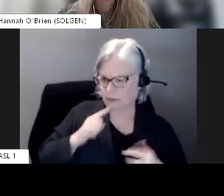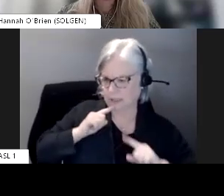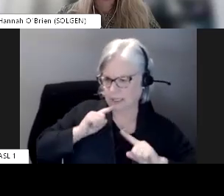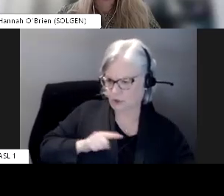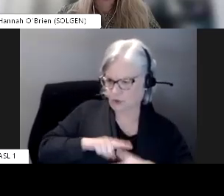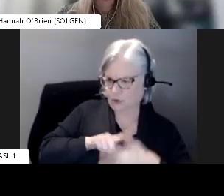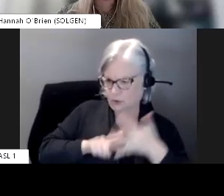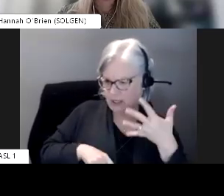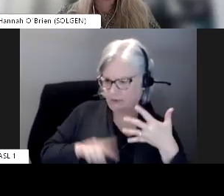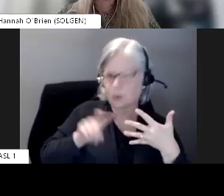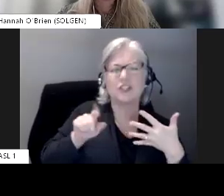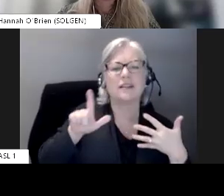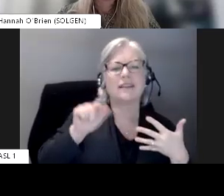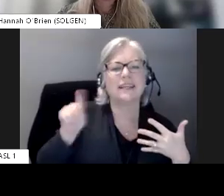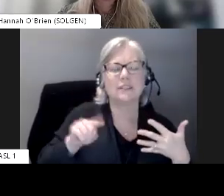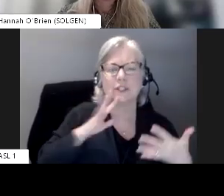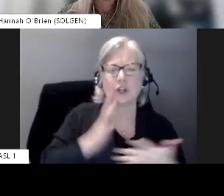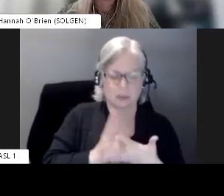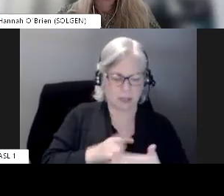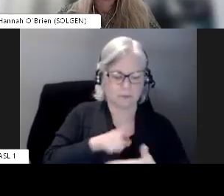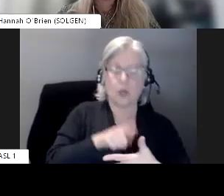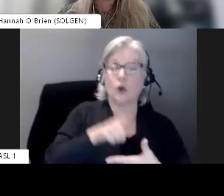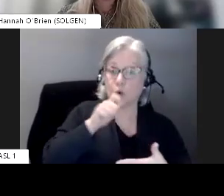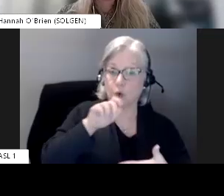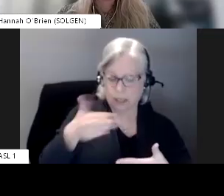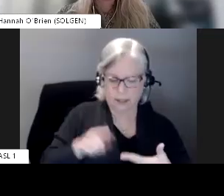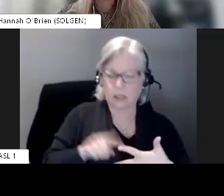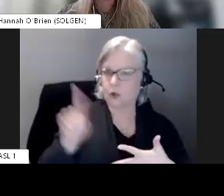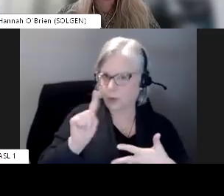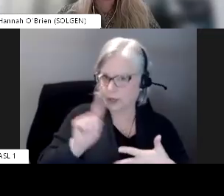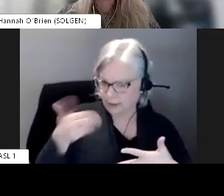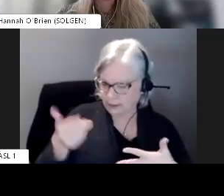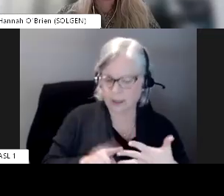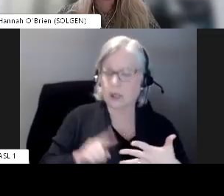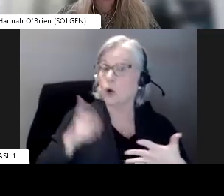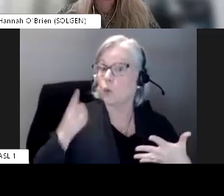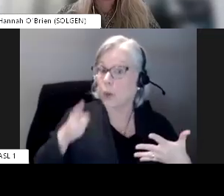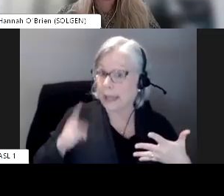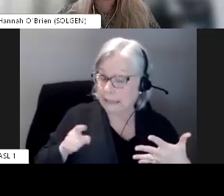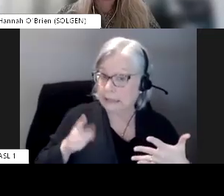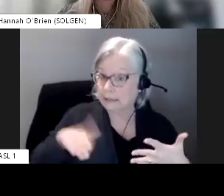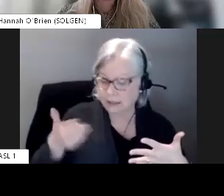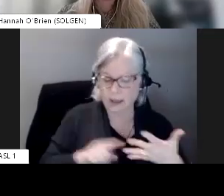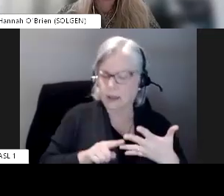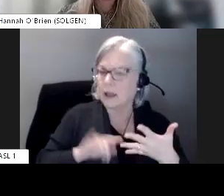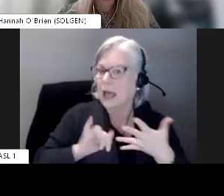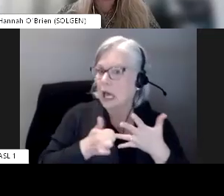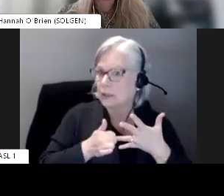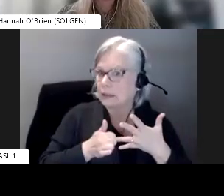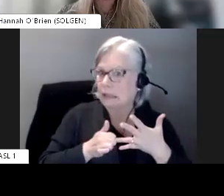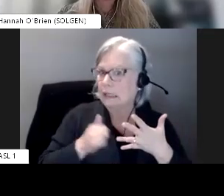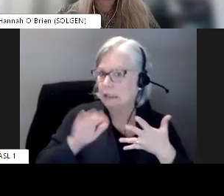earlier. So those questions are who died, where did they die, when did they die, how did they die, and that's the cause of